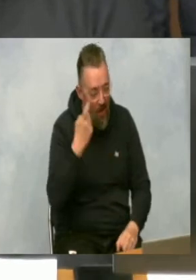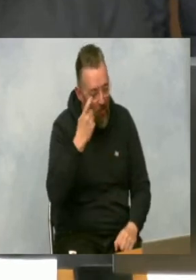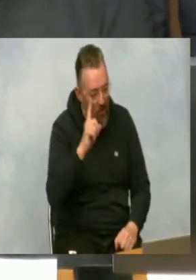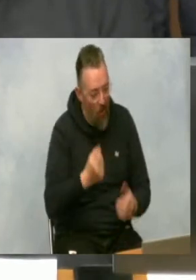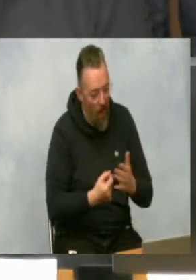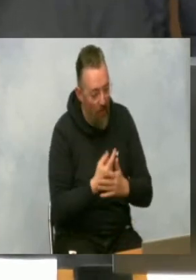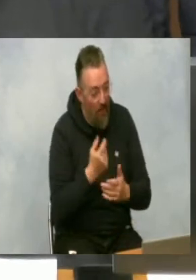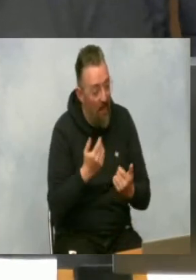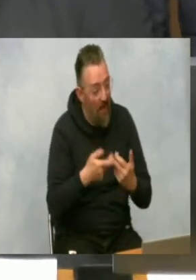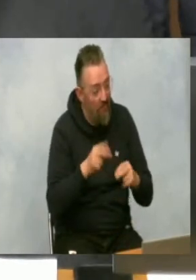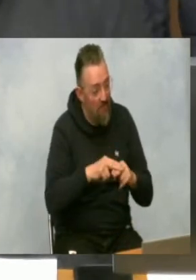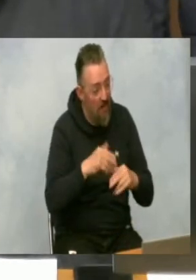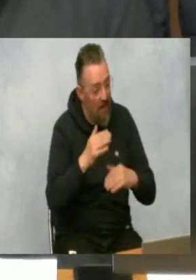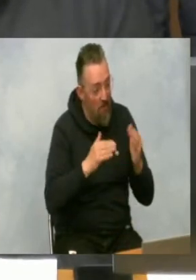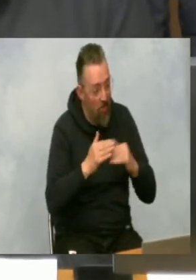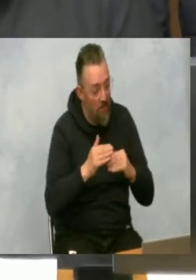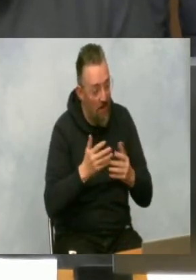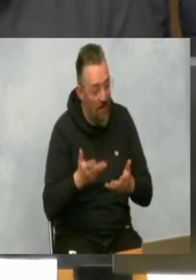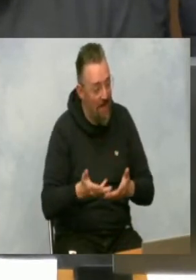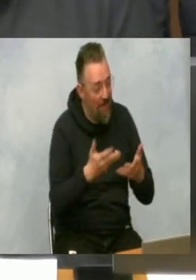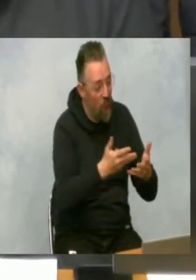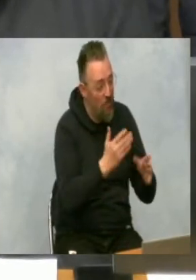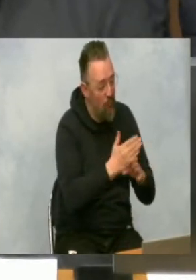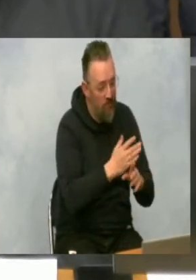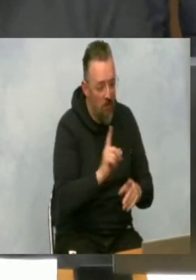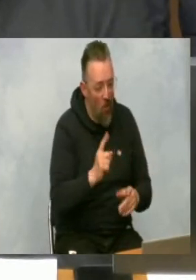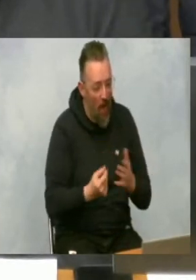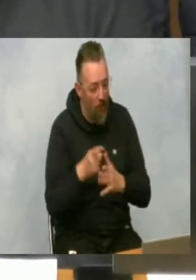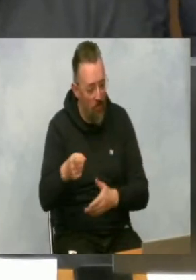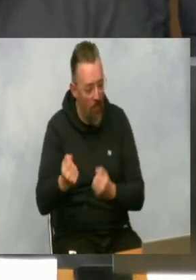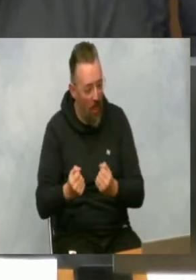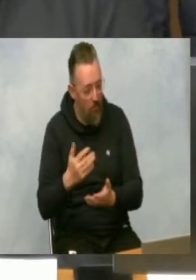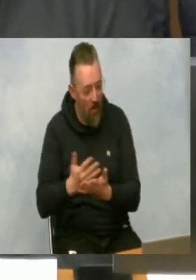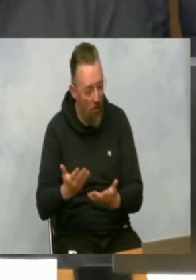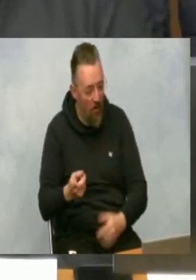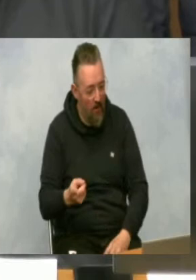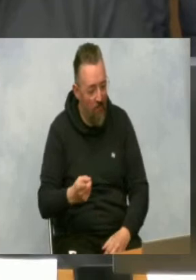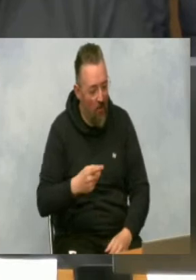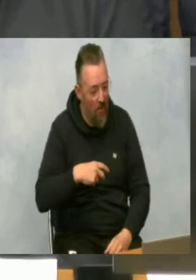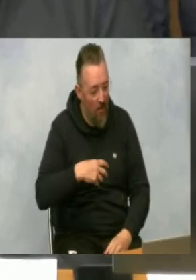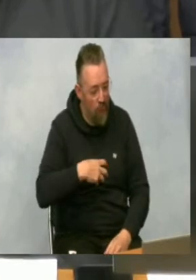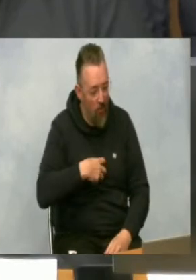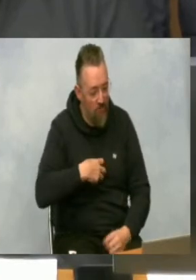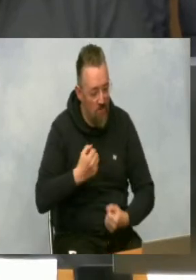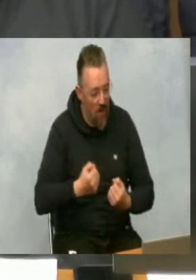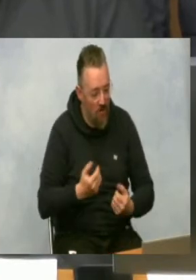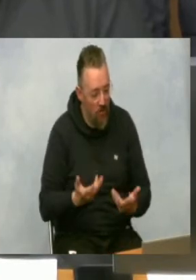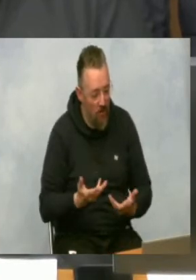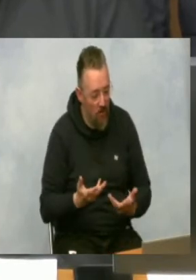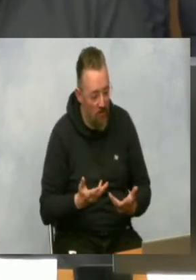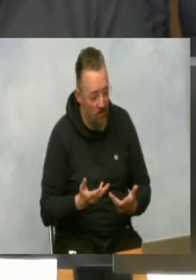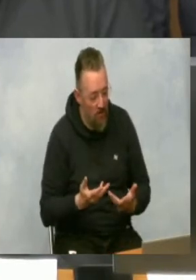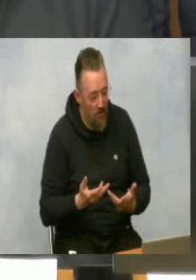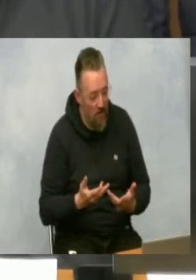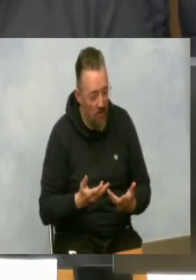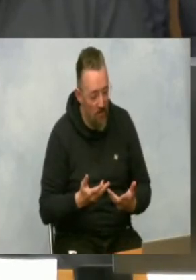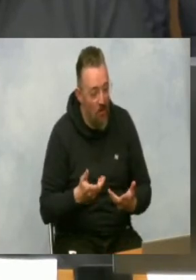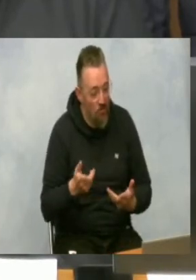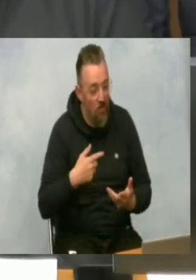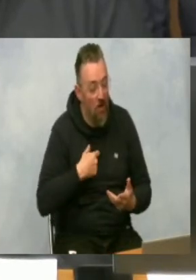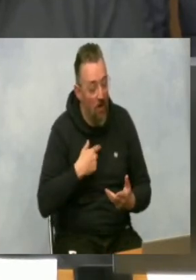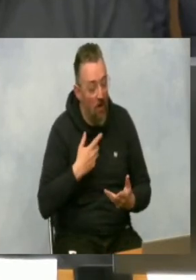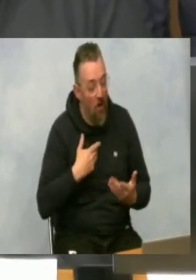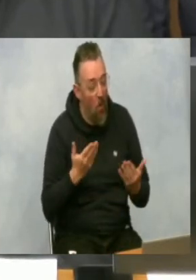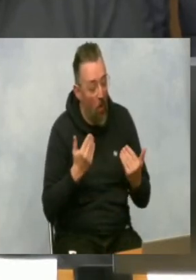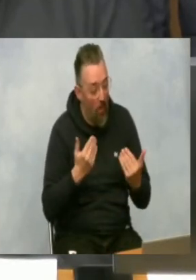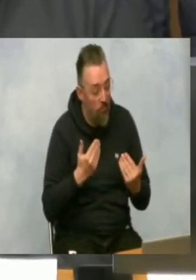once the building's handed over to someone else, where that's likely to go. So that was that. But I do welcome the report, and I